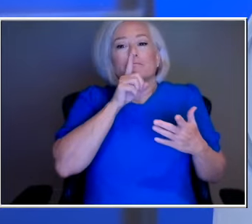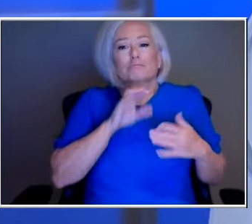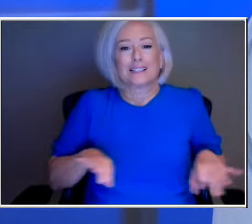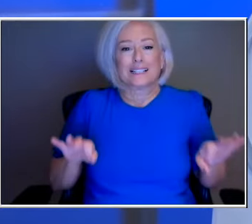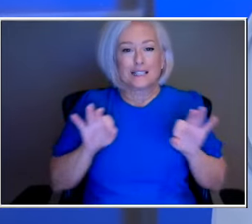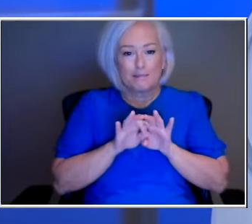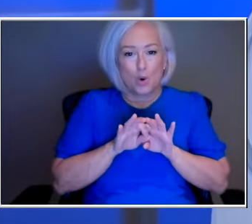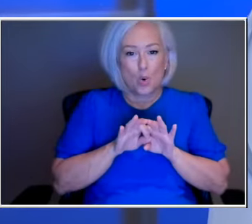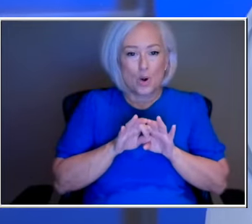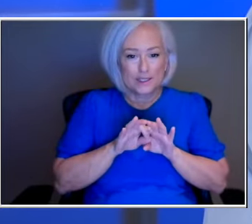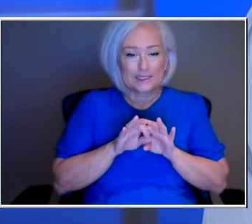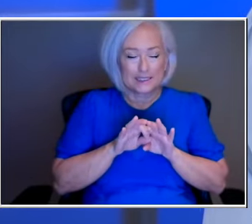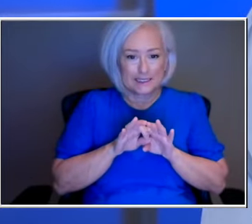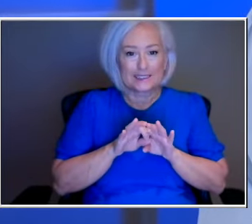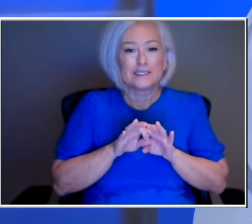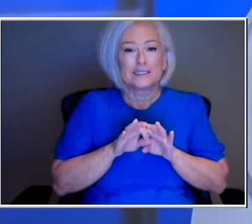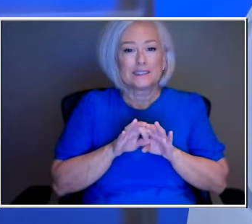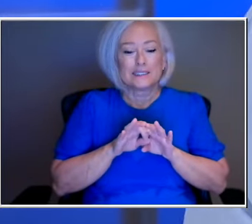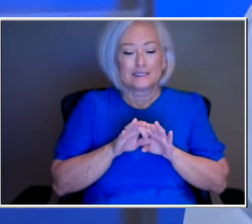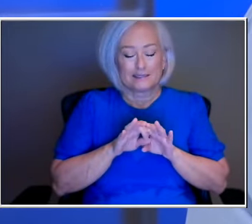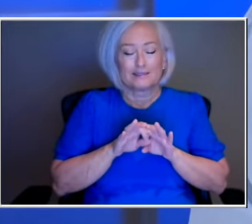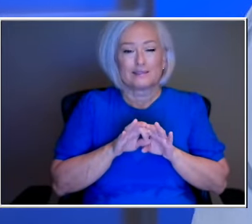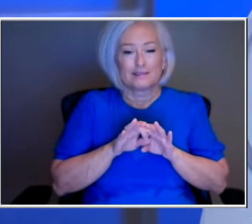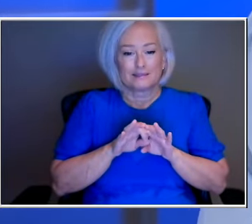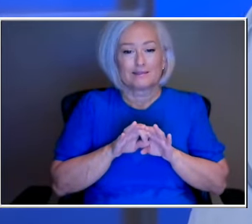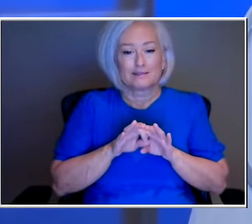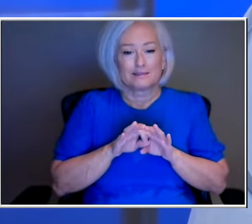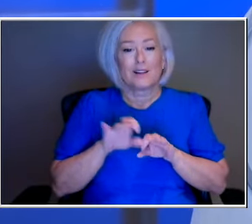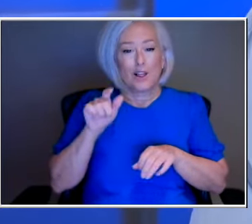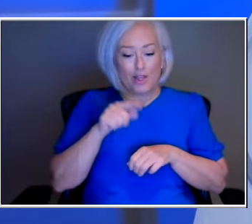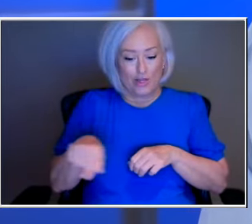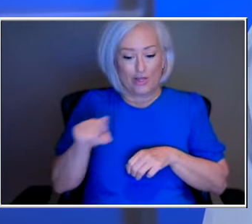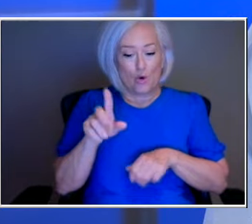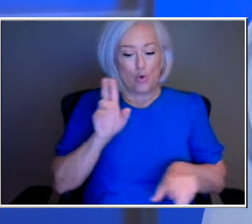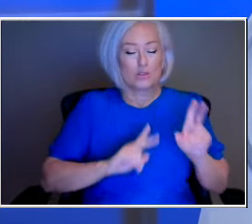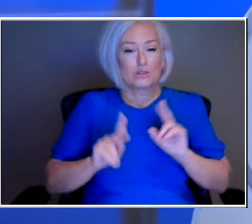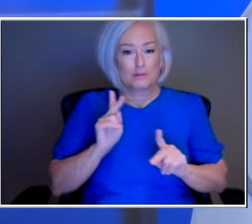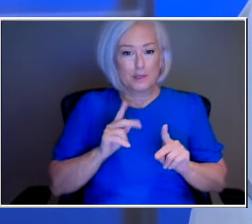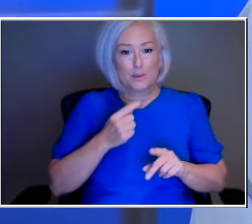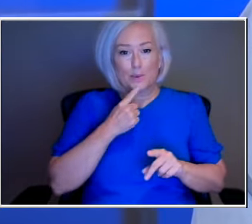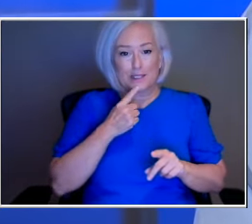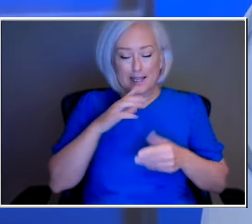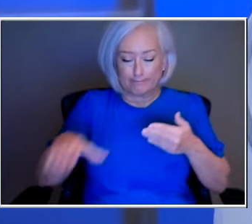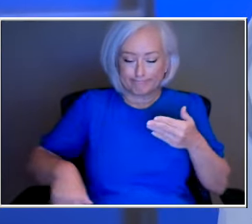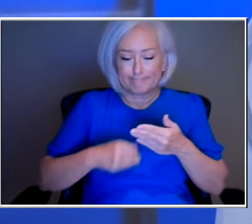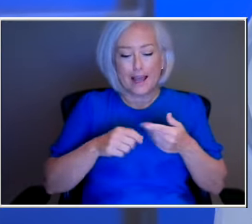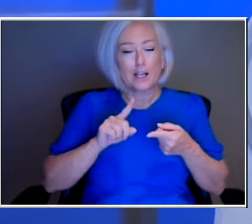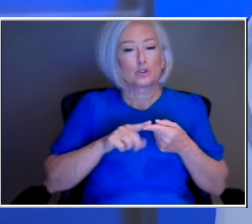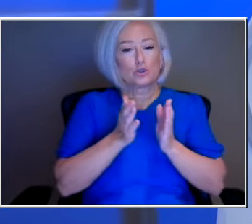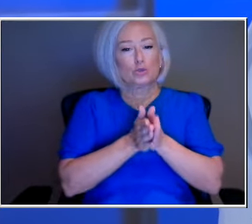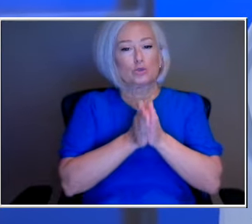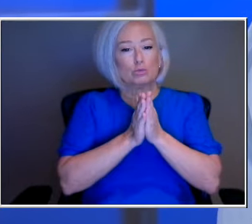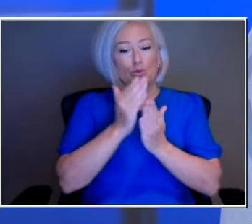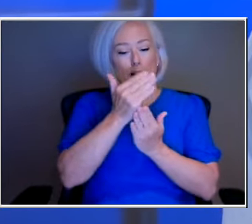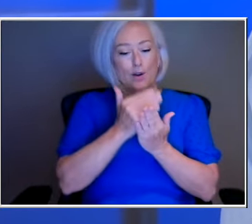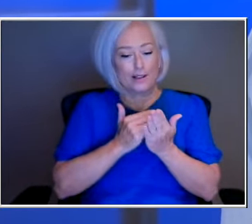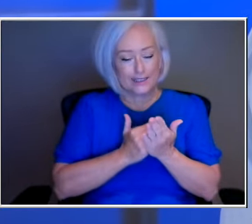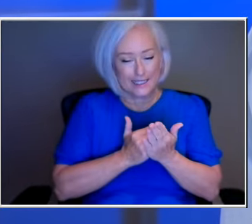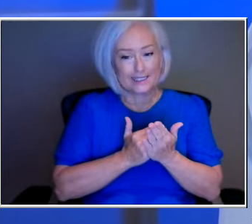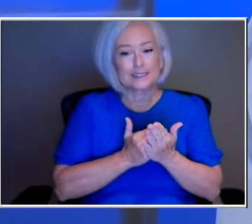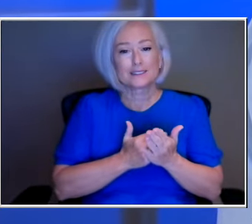local group of friends, people would say, well, we'll add you to our prayer group, or good thoughts, but then also they